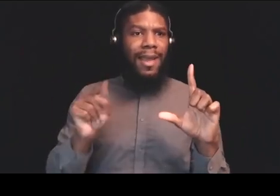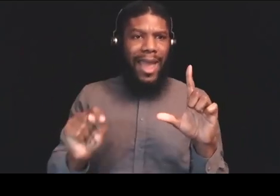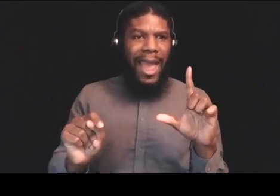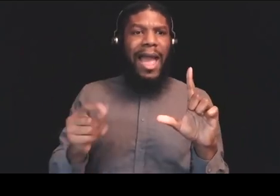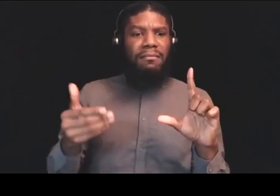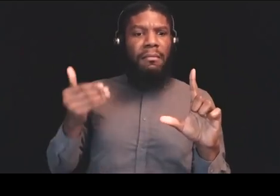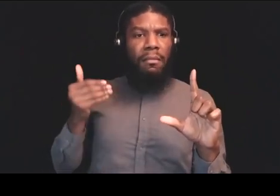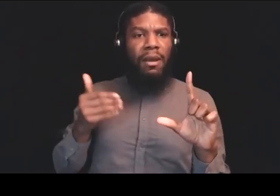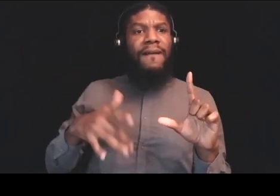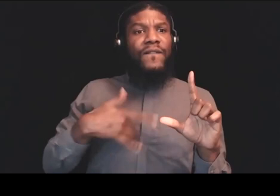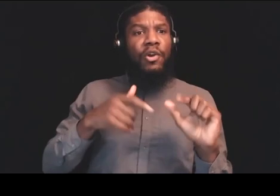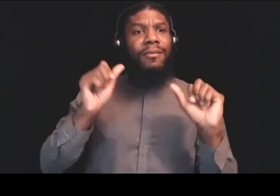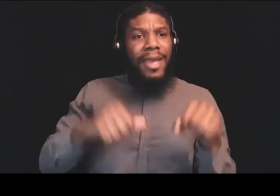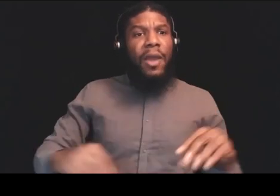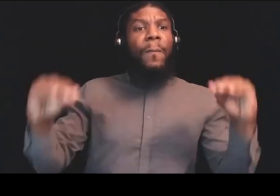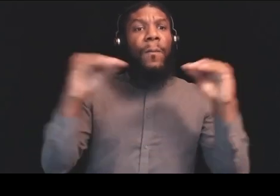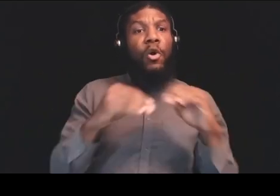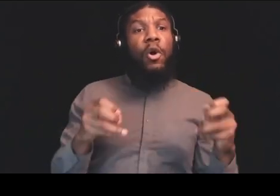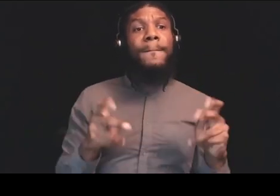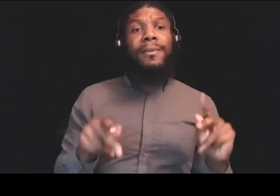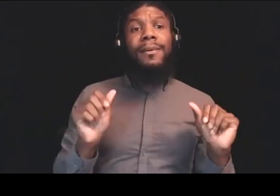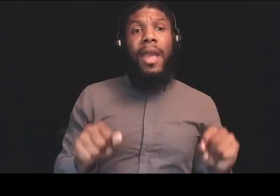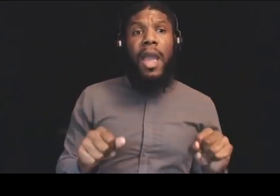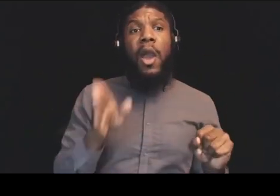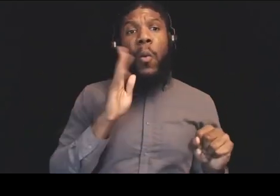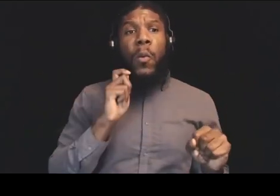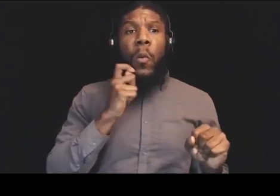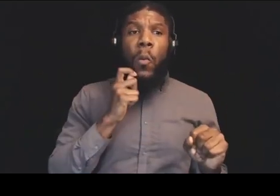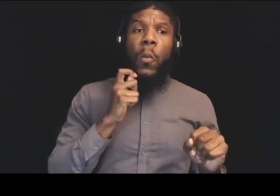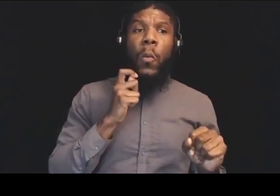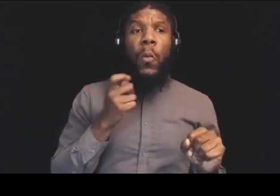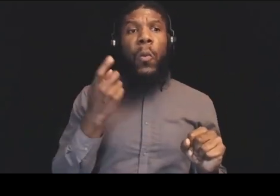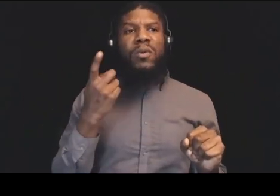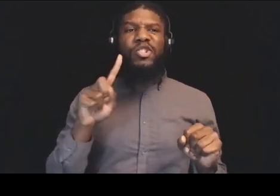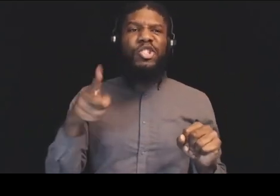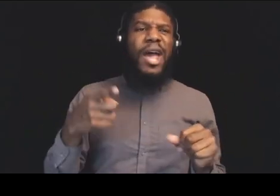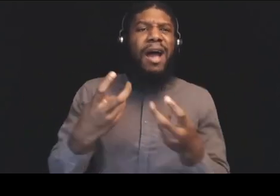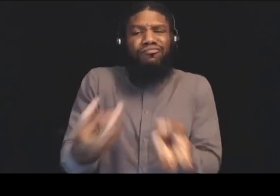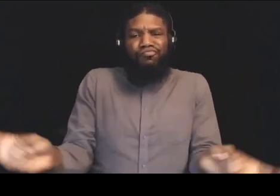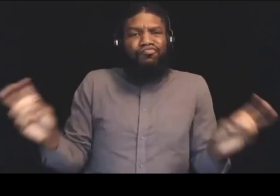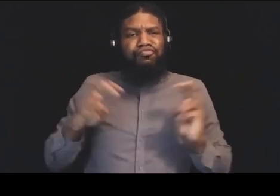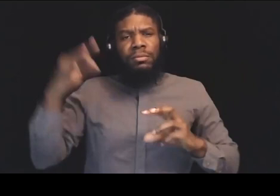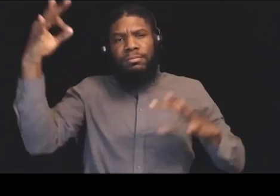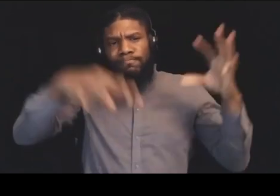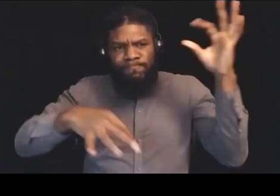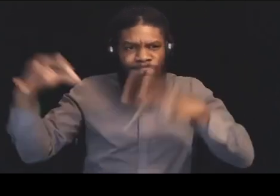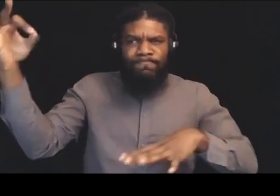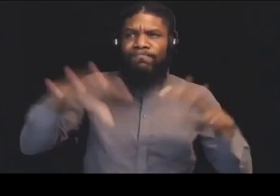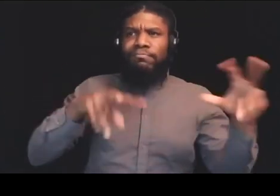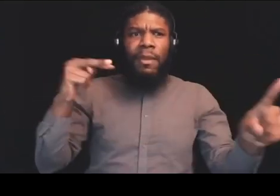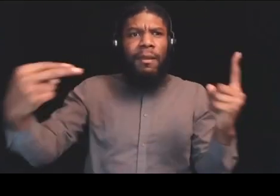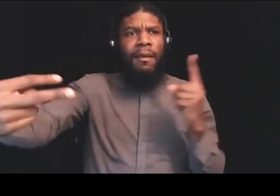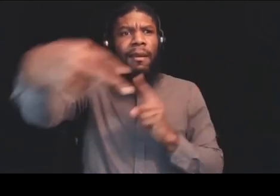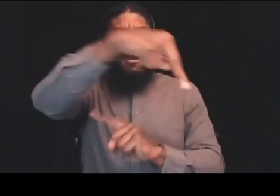kind of cropping up, and it'd be neat to just kind of have a brain dump with other people on what we're seeing and where things are going.